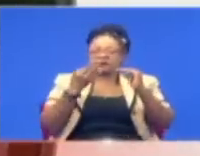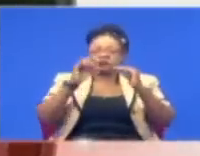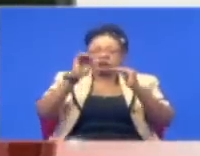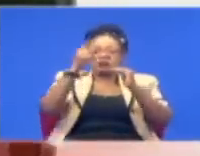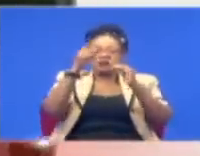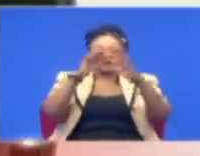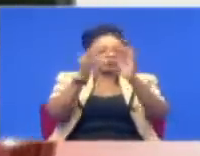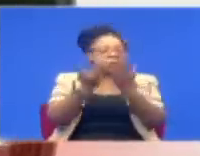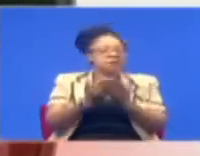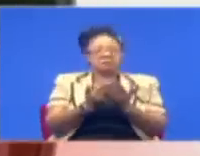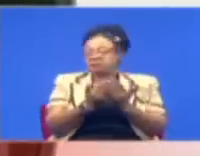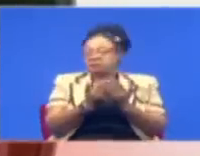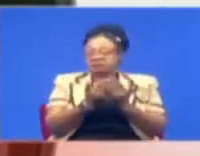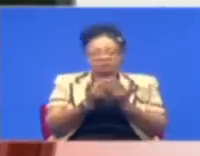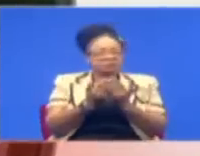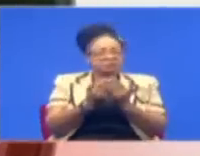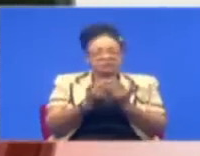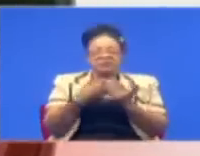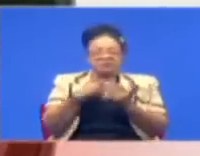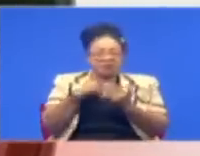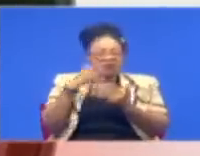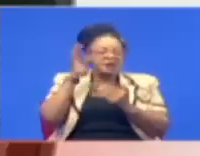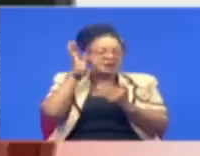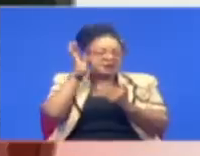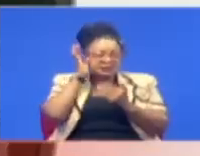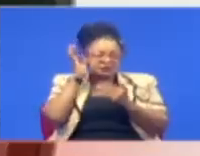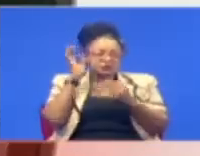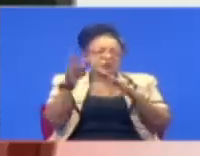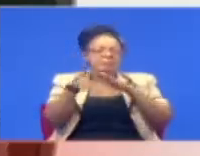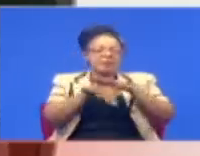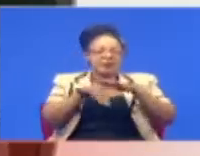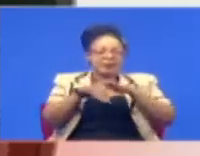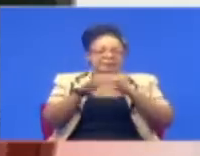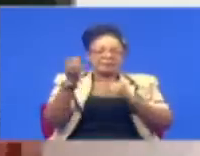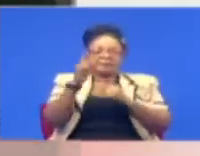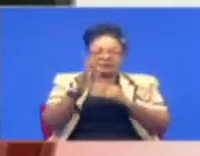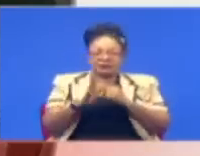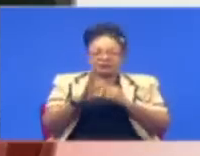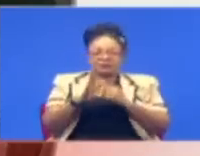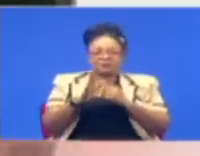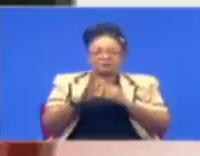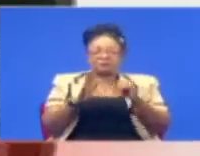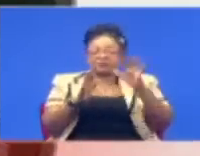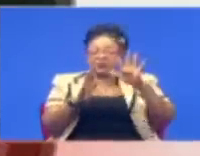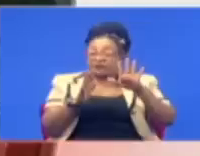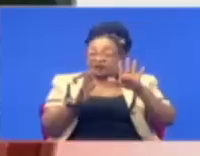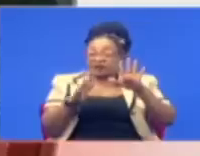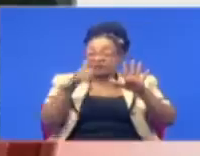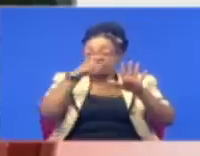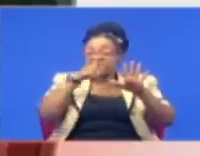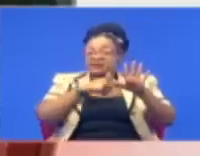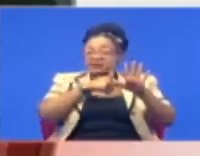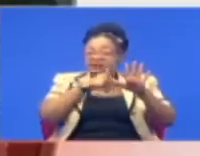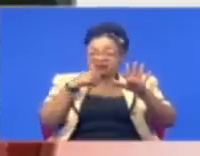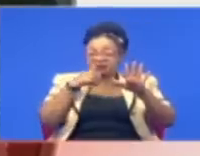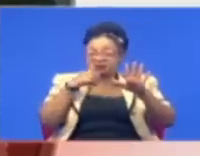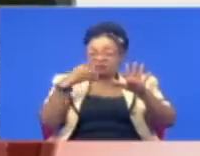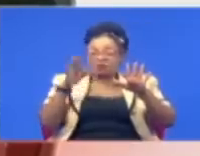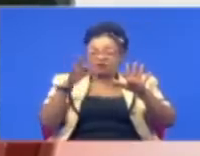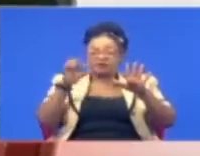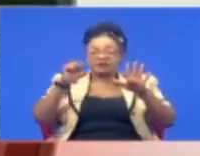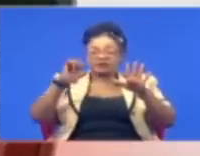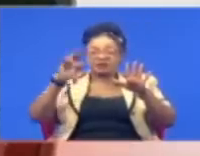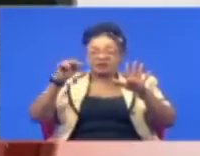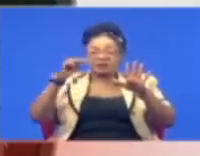world. And I listened to the Prime Minister, the five secrets of Singapore. Secret number one